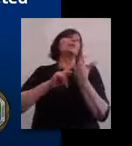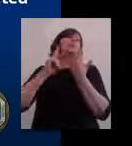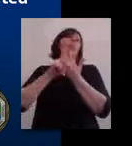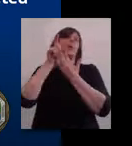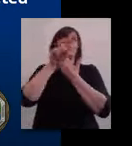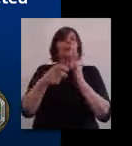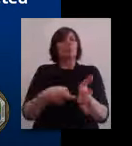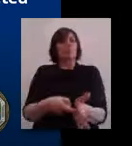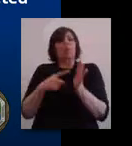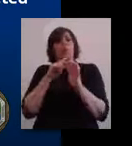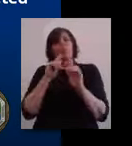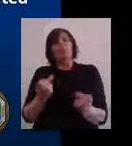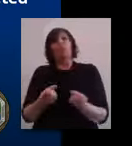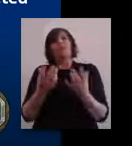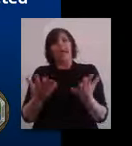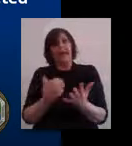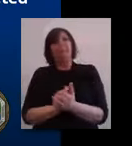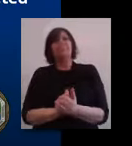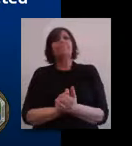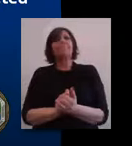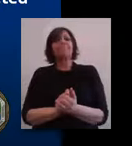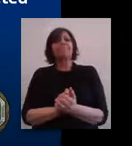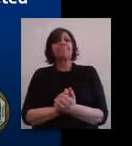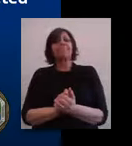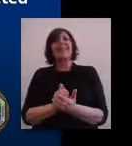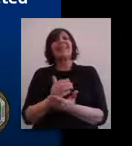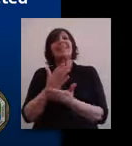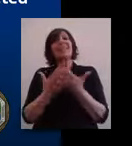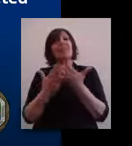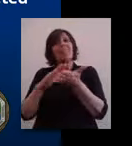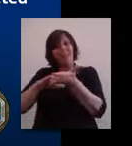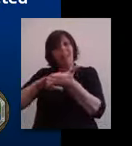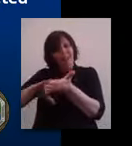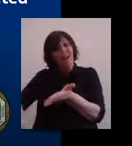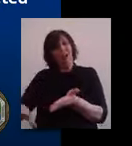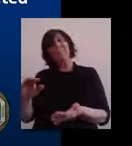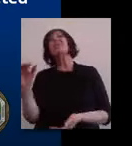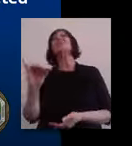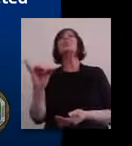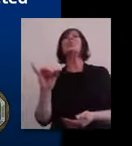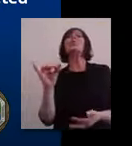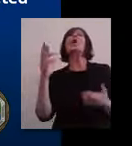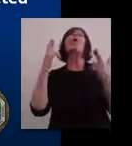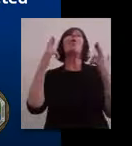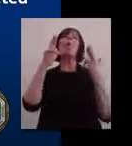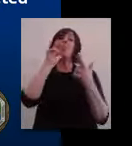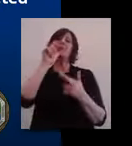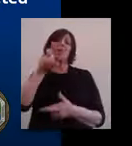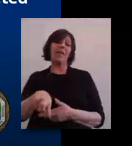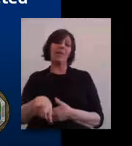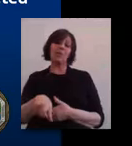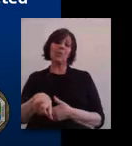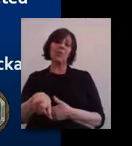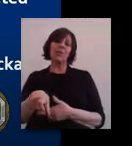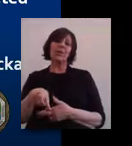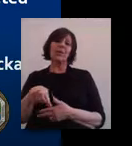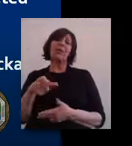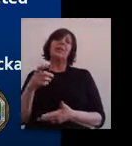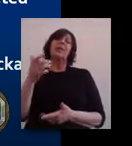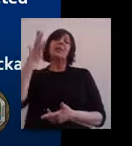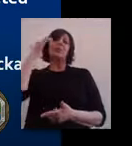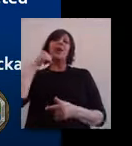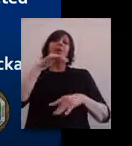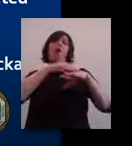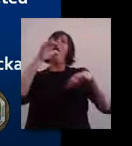and also some layoffs. I am hopeful we do not have to do that, and that's why I've called on Congress and the